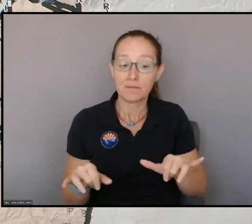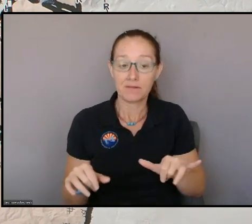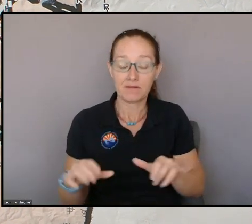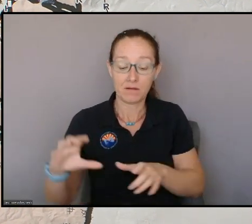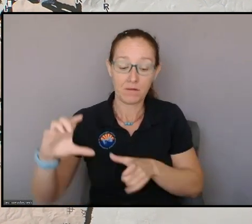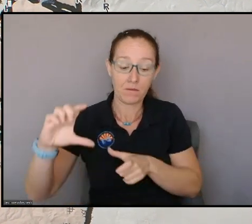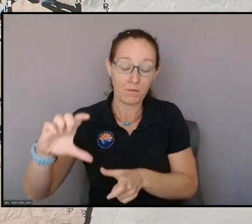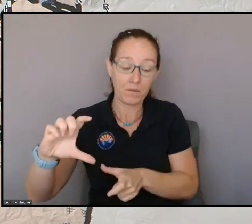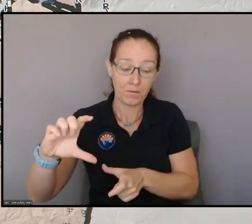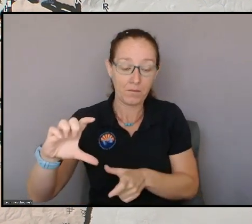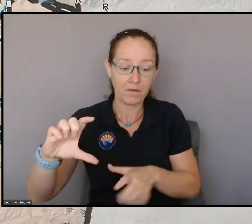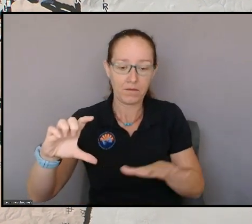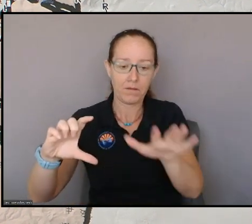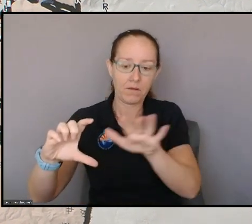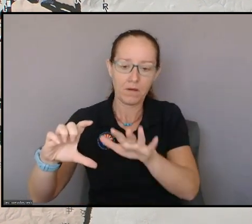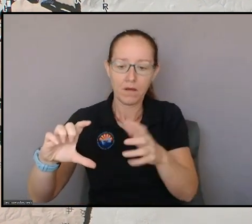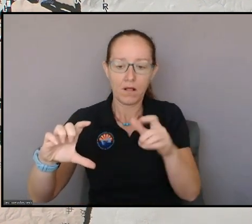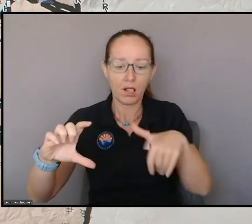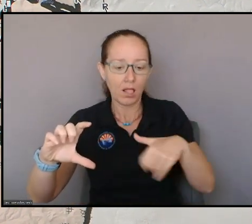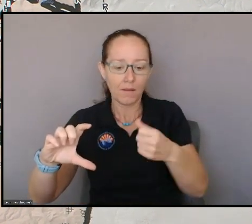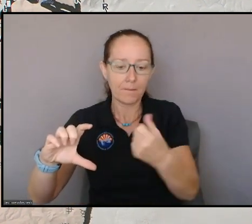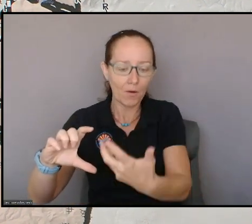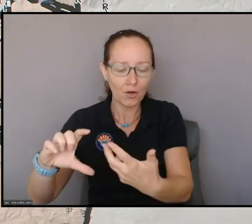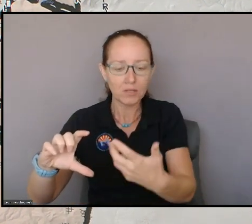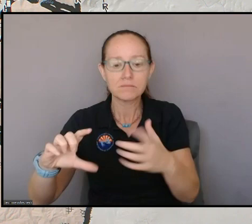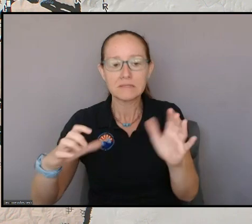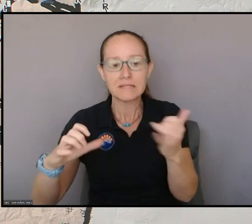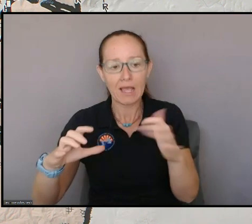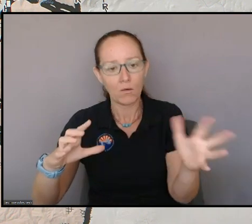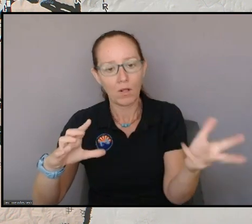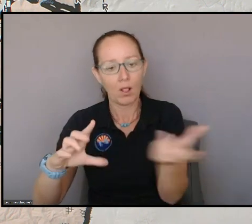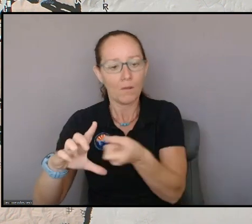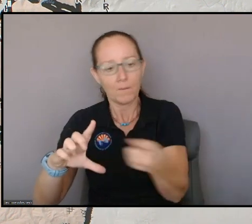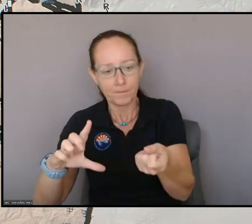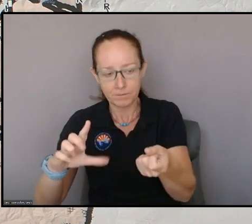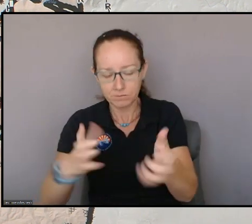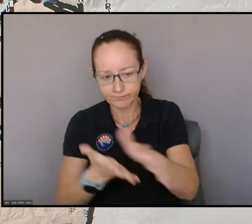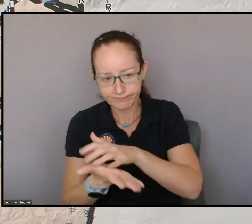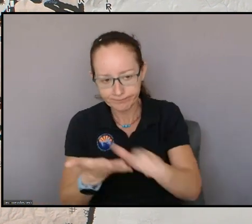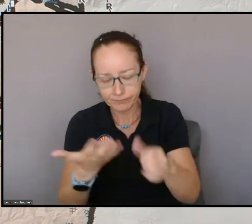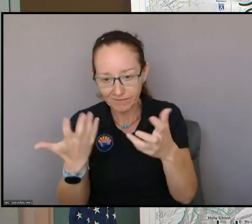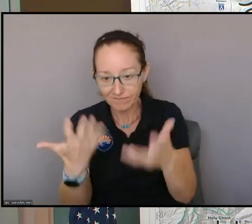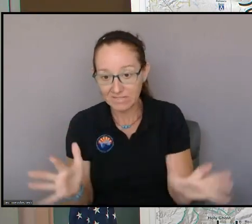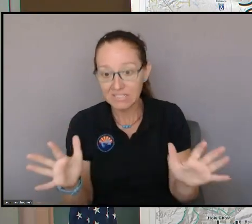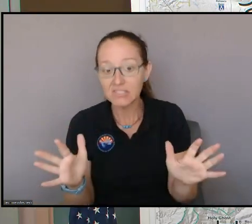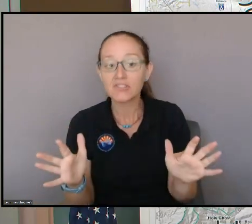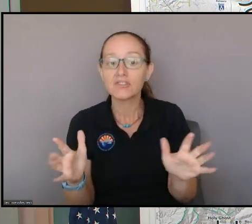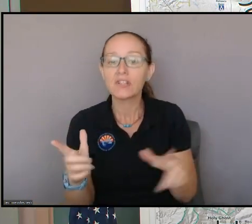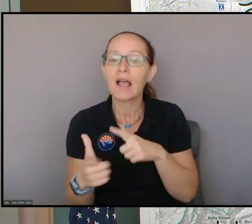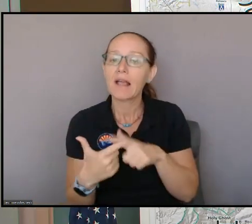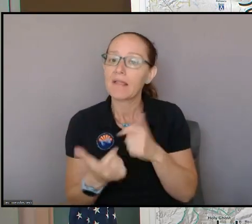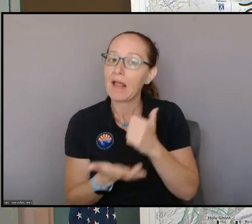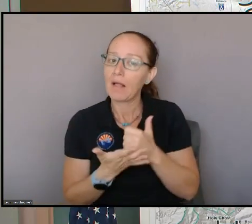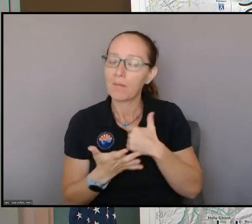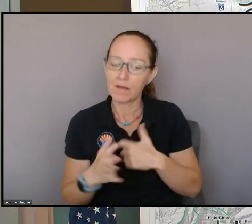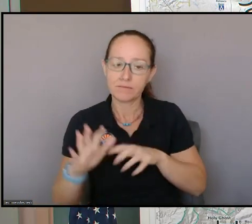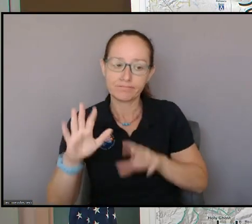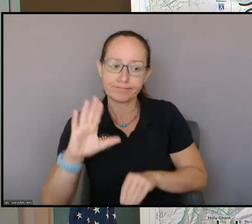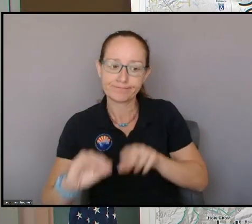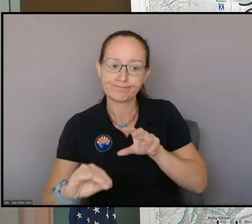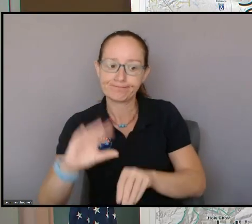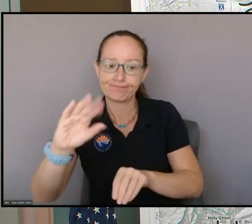turn allow us to get those things mopped up and taken care of as well. So it can help as well.